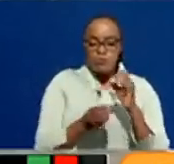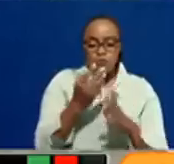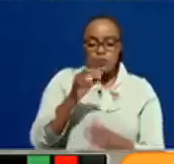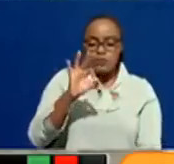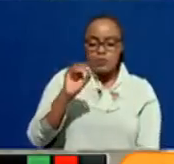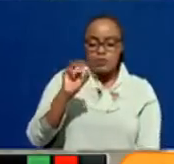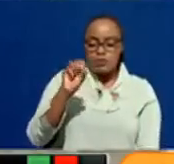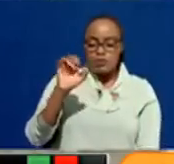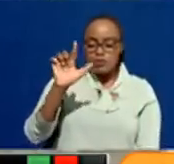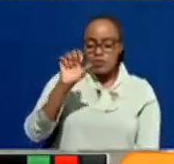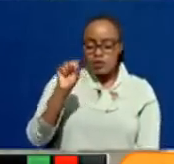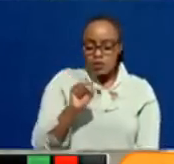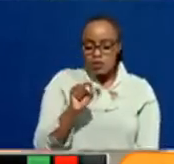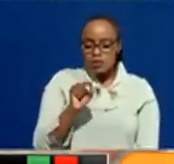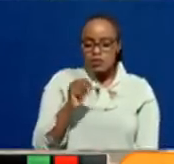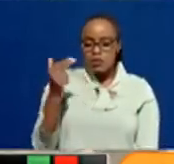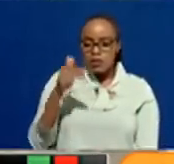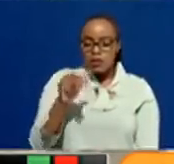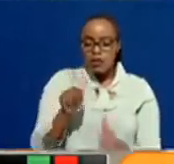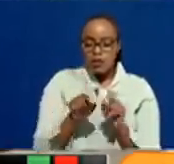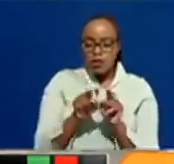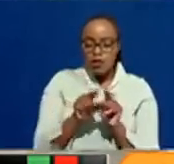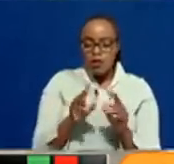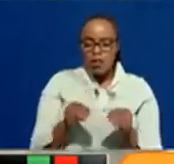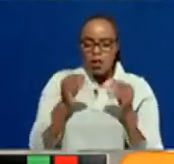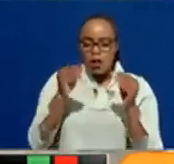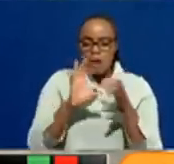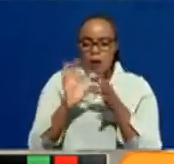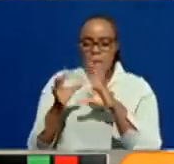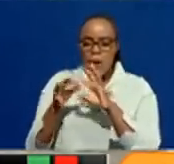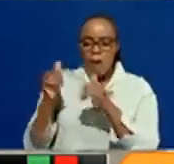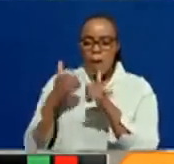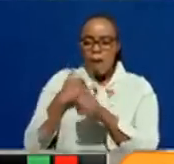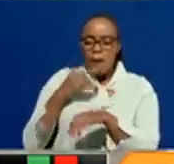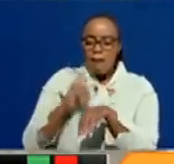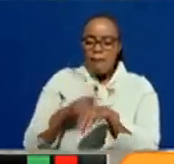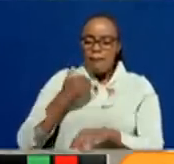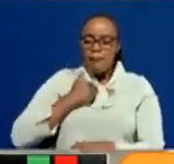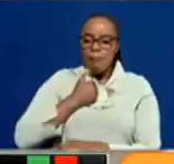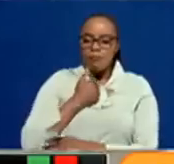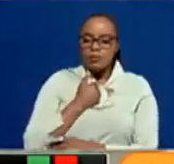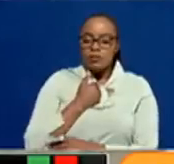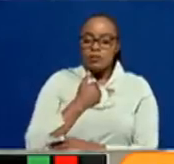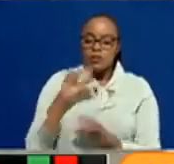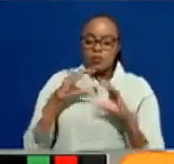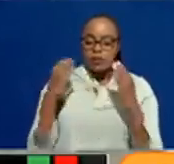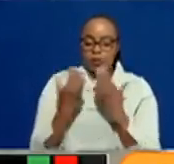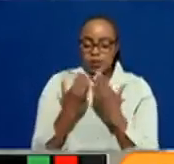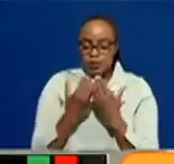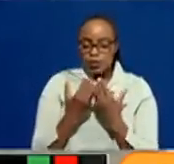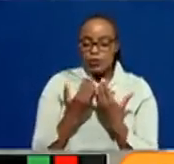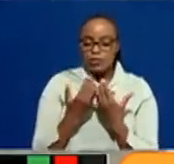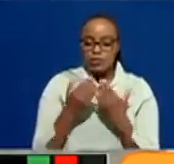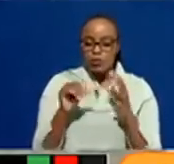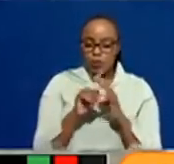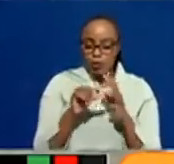fuels that are too expensive. And come from global supply chains that are often uncertain, especially when you have global pandemics and the war in Ukraine,